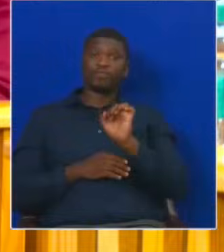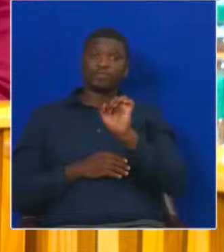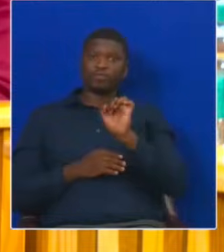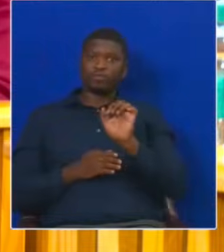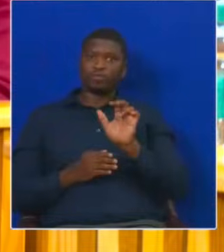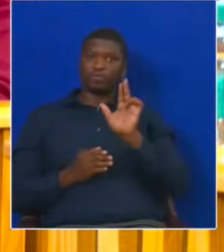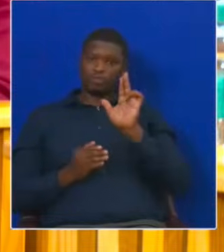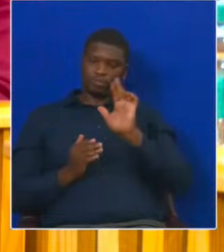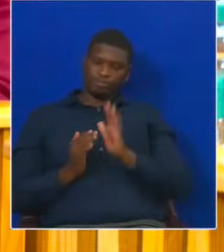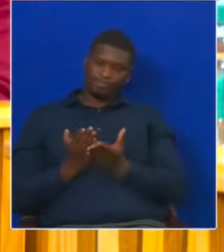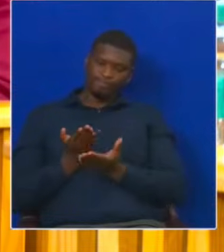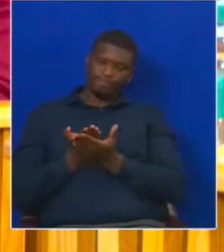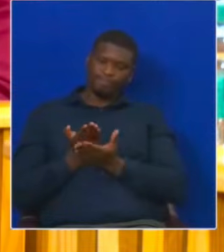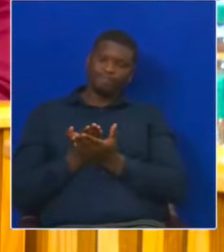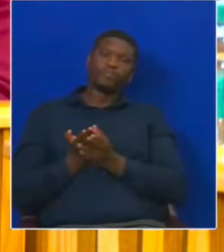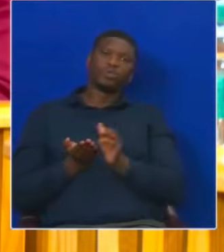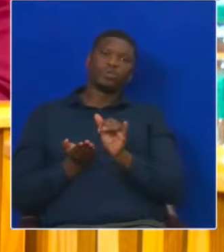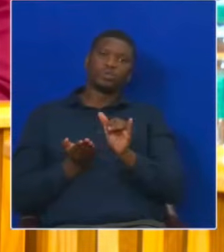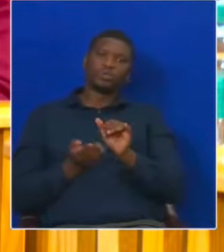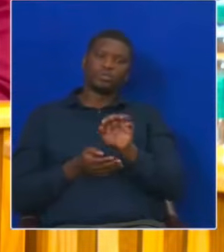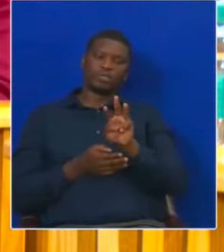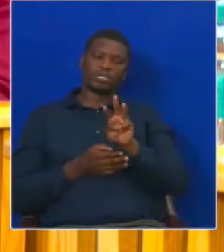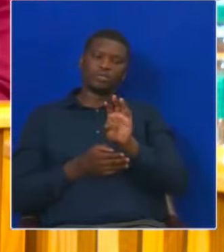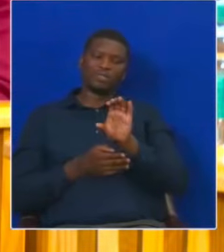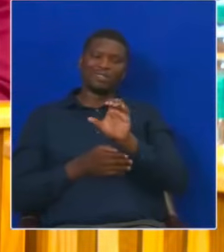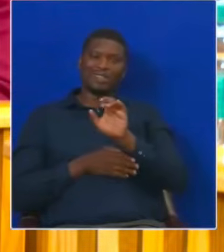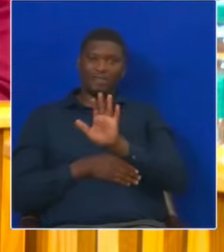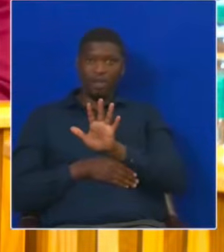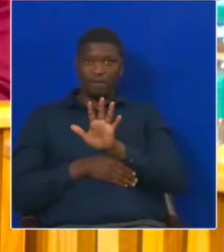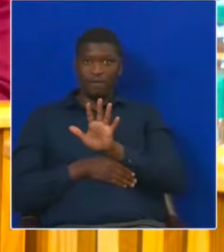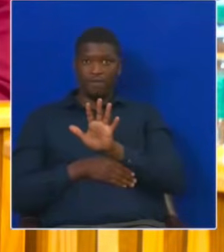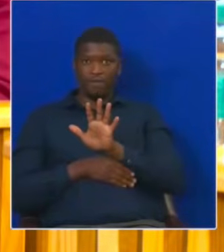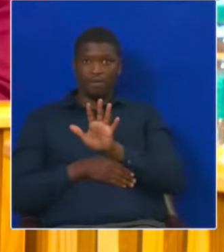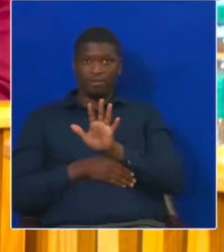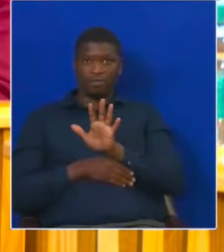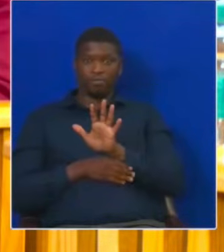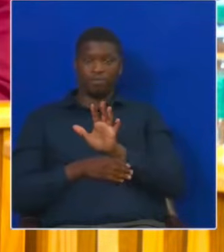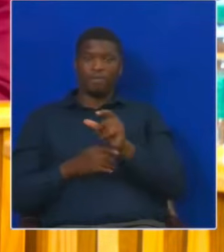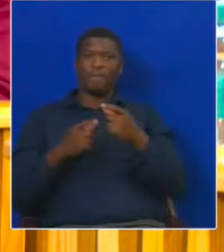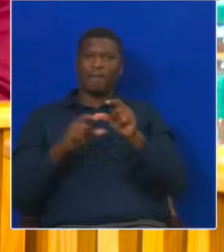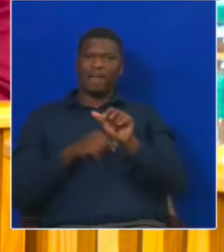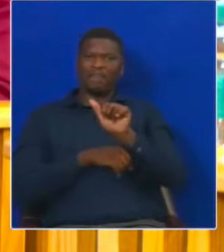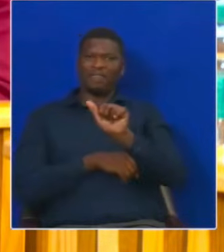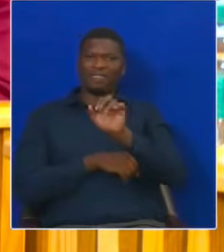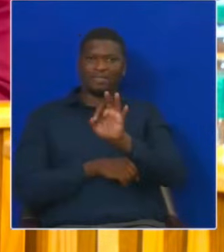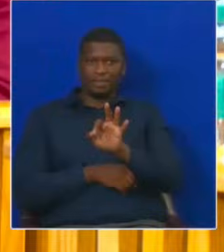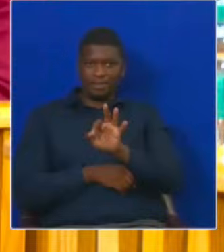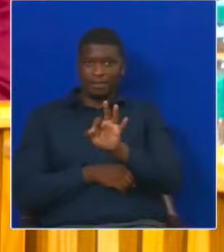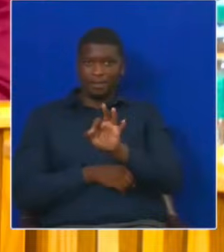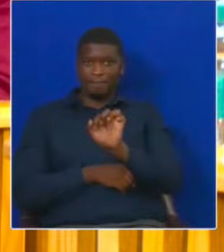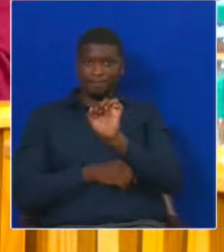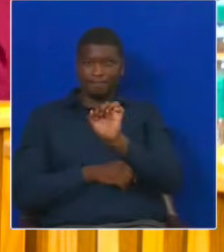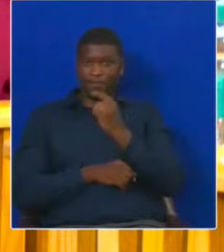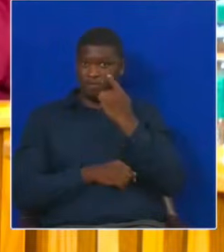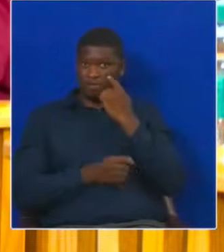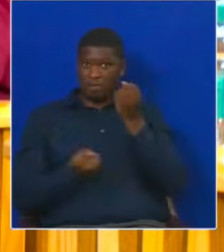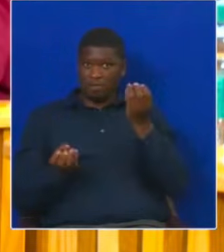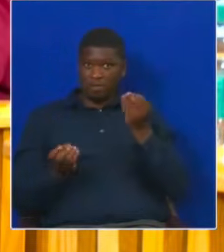as WC5 at paragraph 63 of your witness statement.